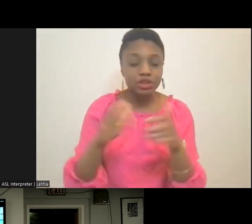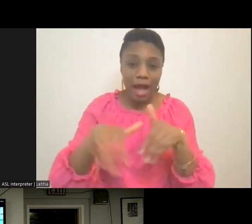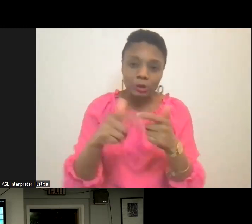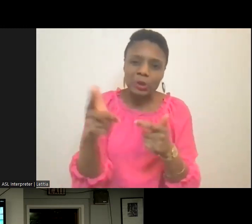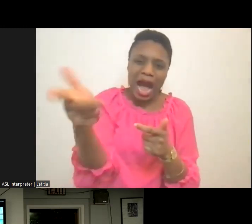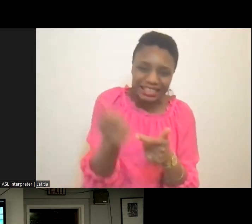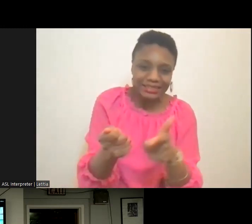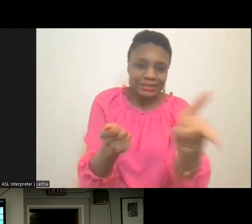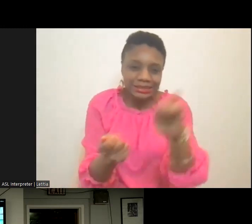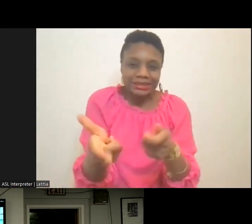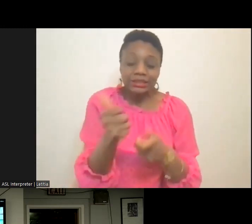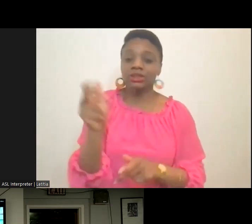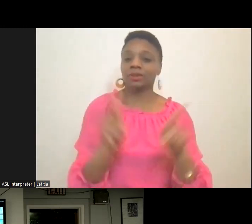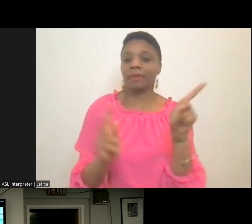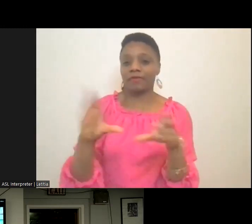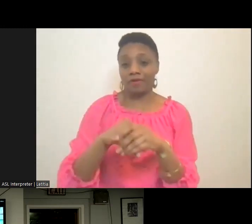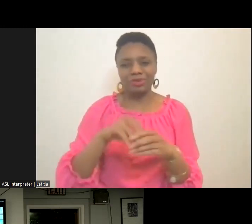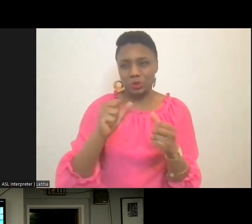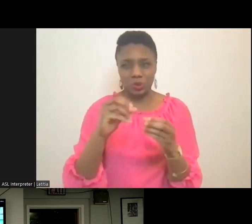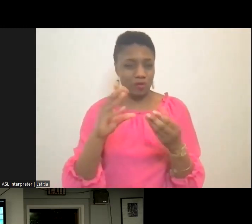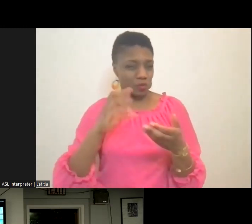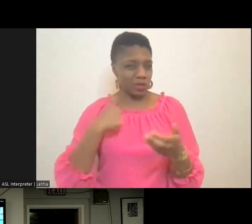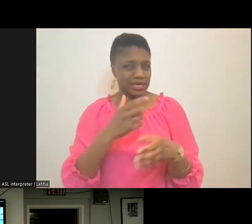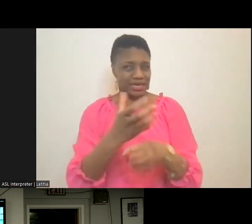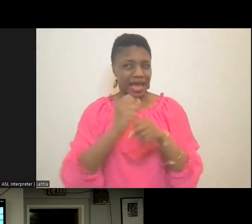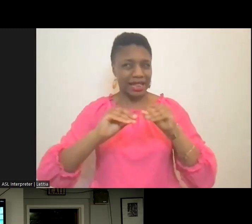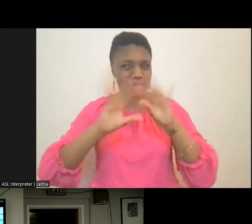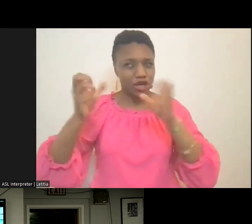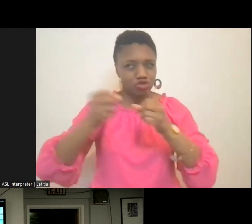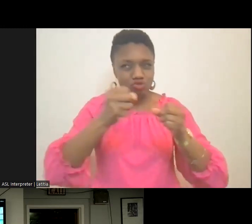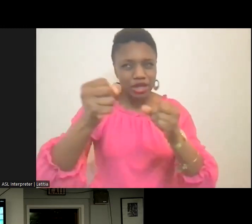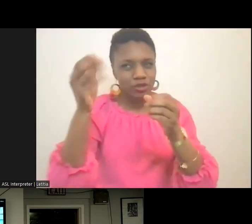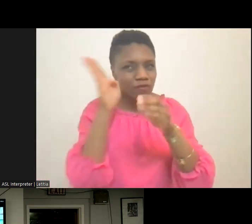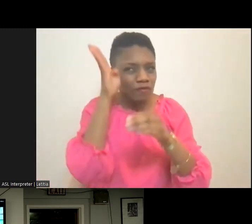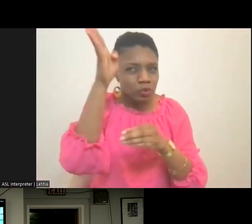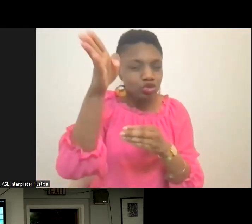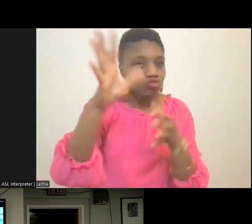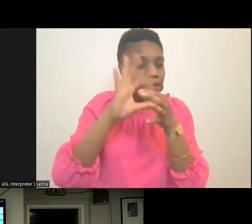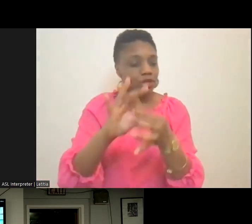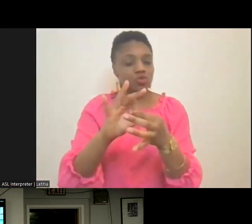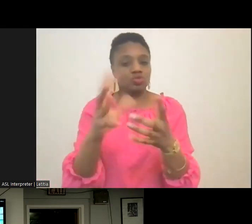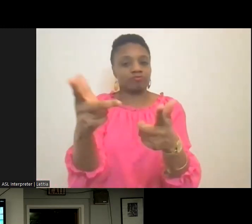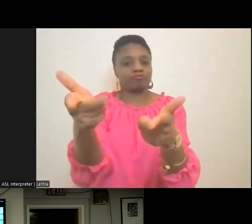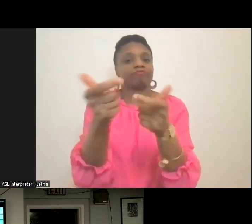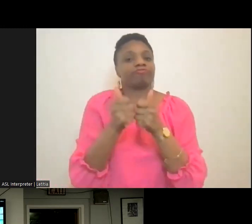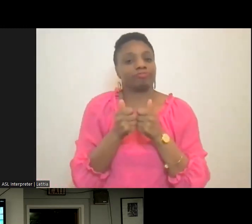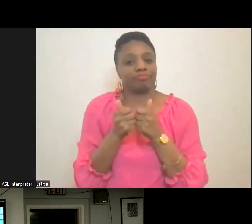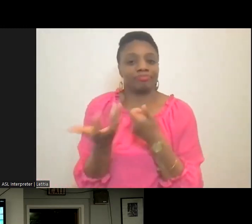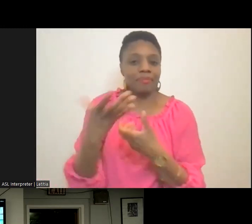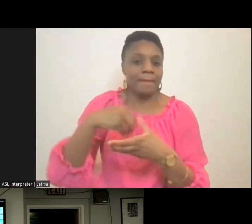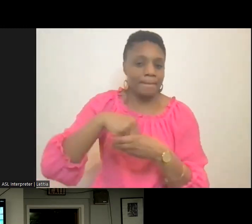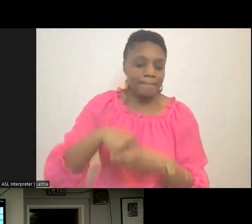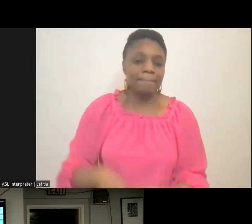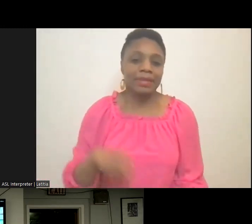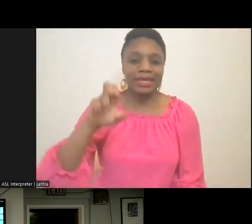really navigate. So some clarity around that would be, I think, helpful. Thank you. I do want to know, I